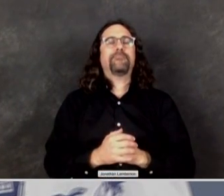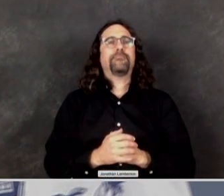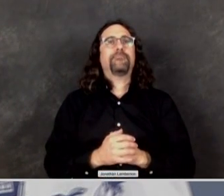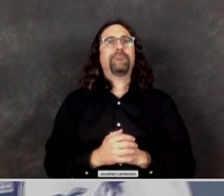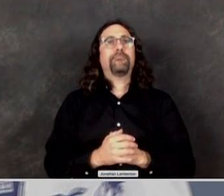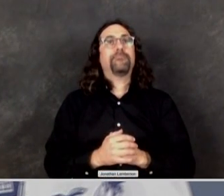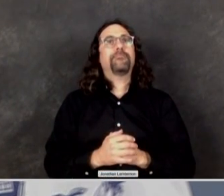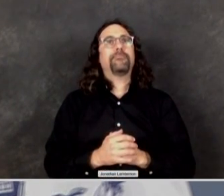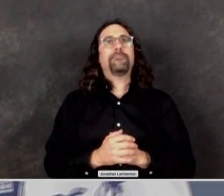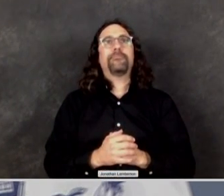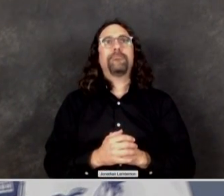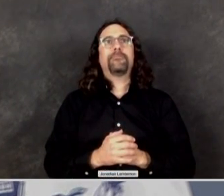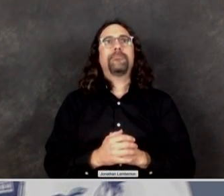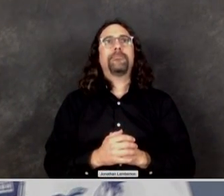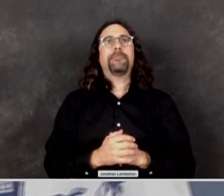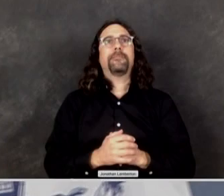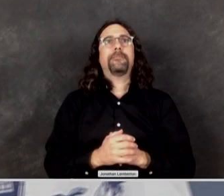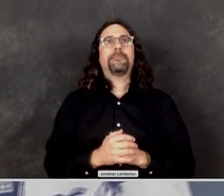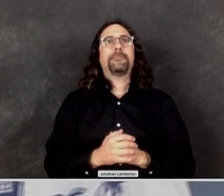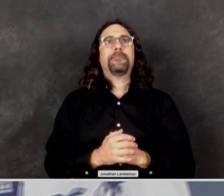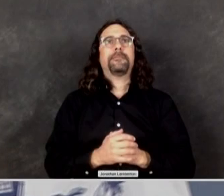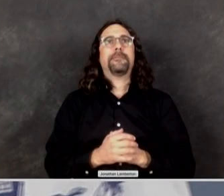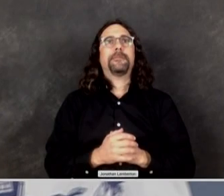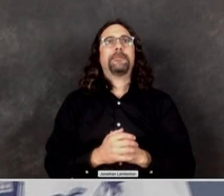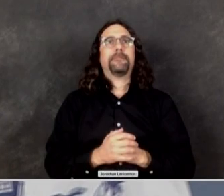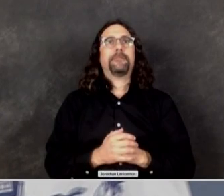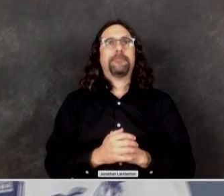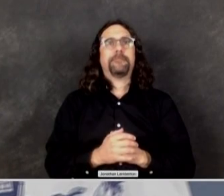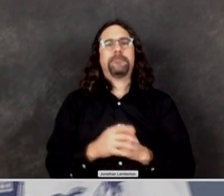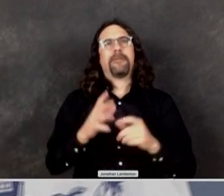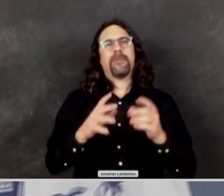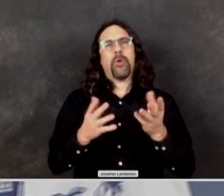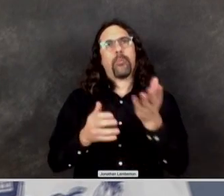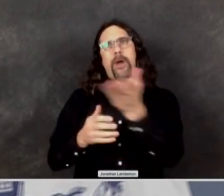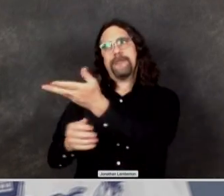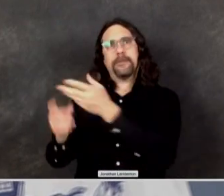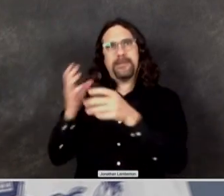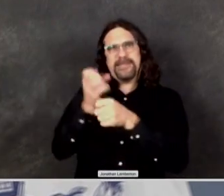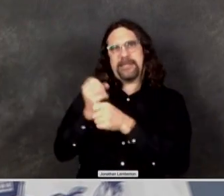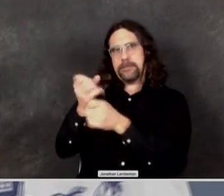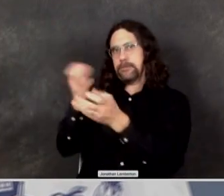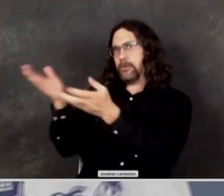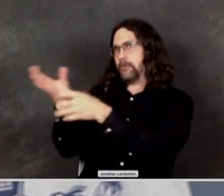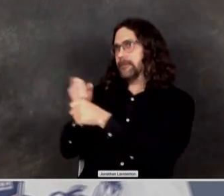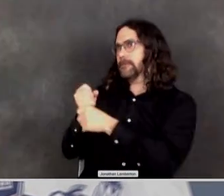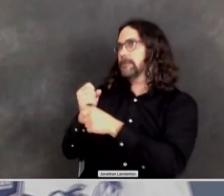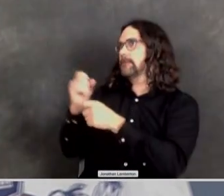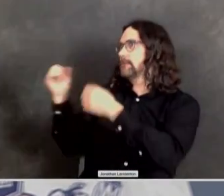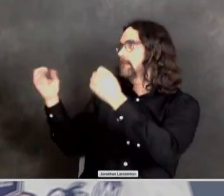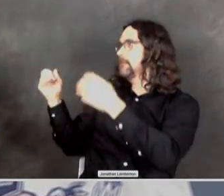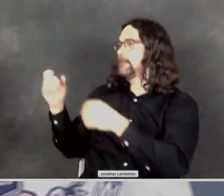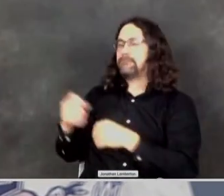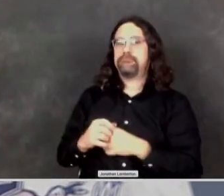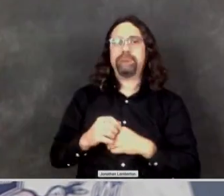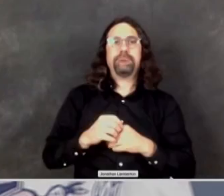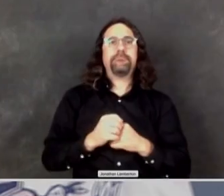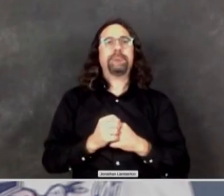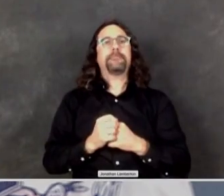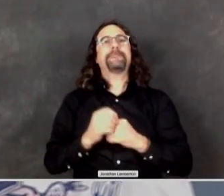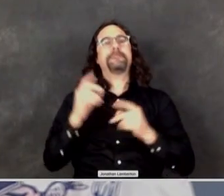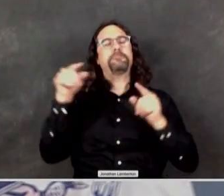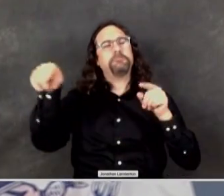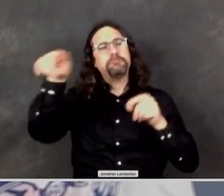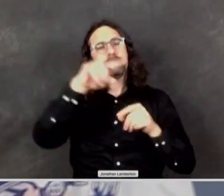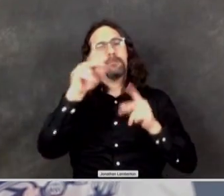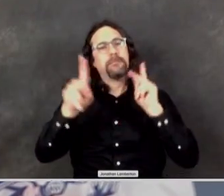And all the adults are feeling this crisis, and particularly when they can't be near their children and grandchildren, it